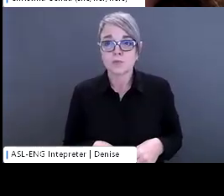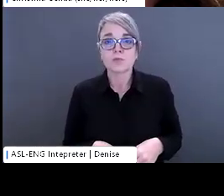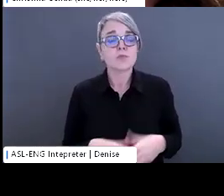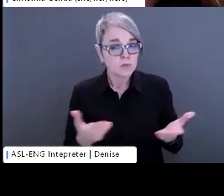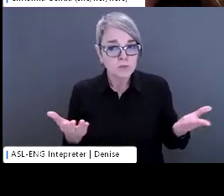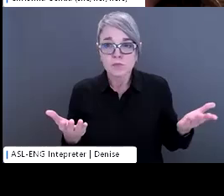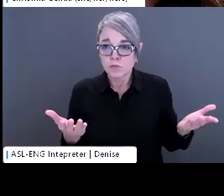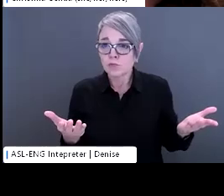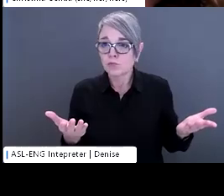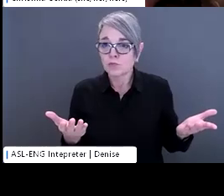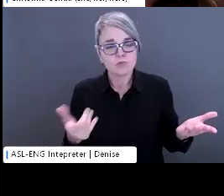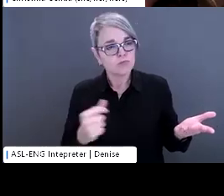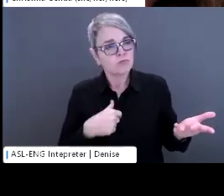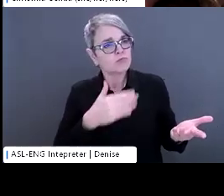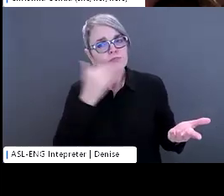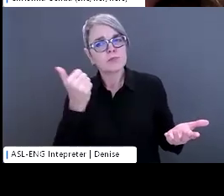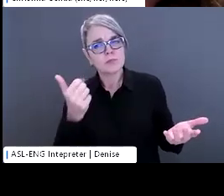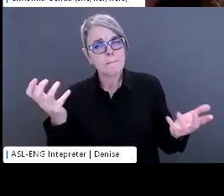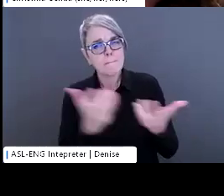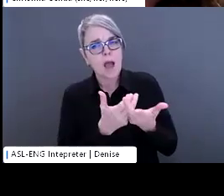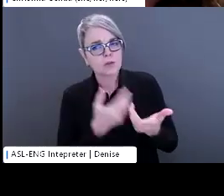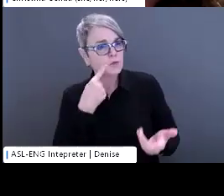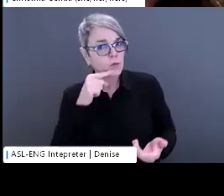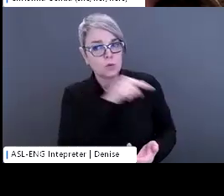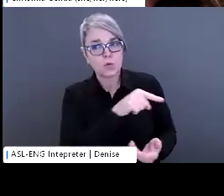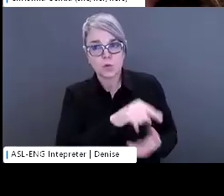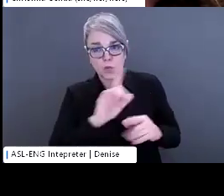include to deposit money into there.